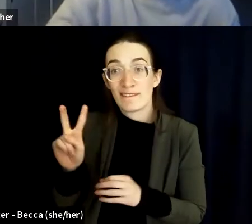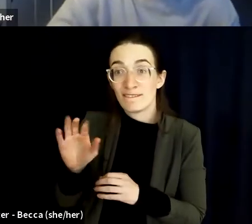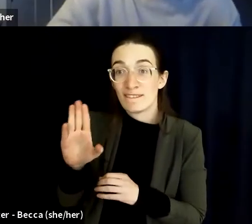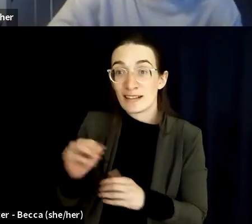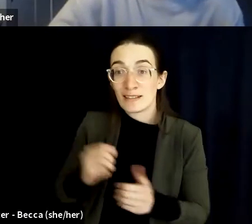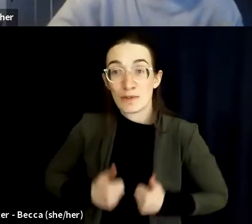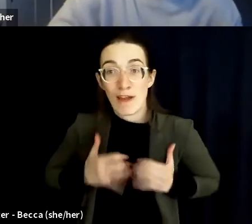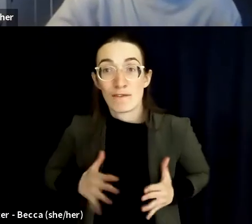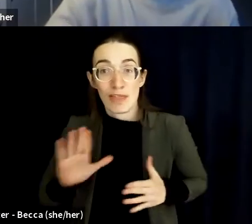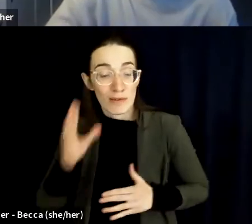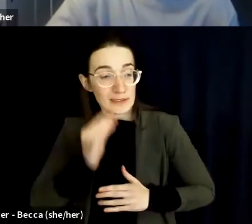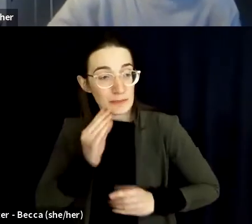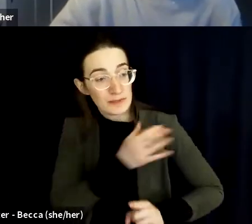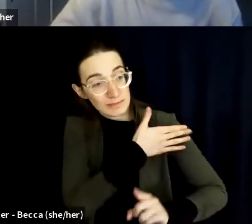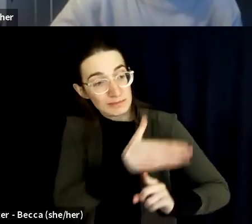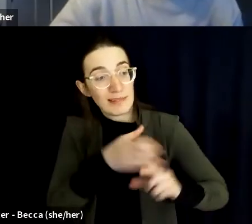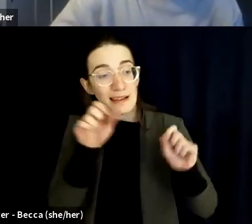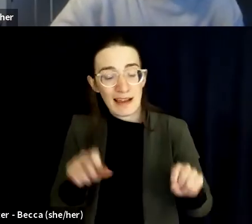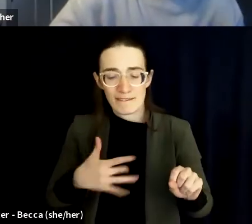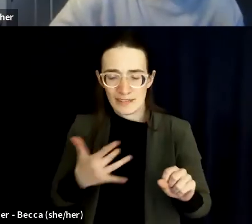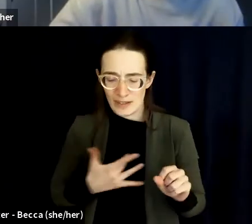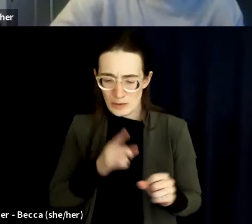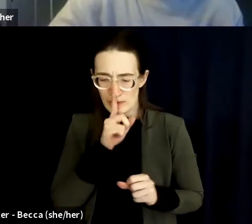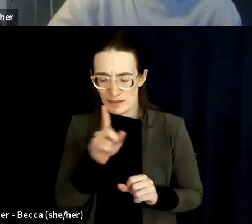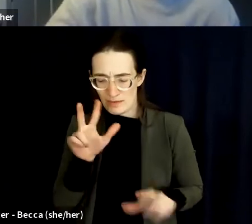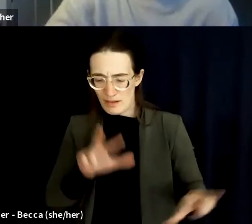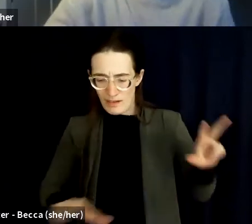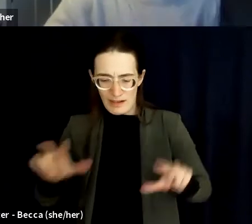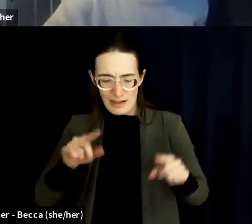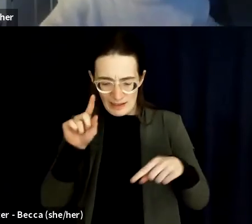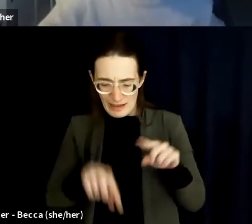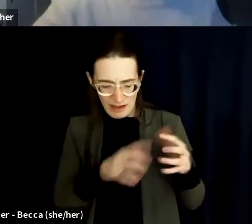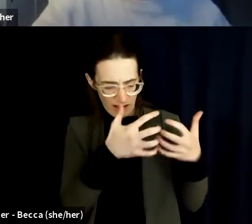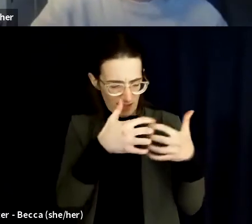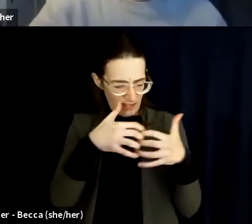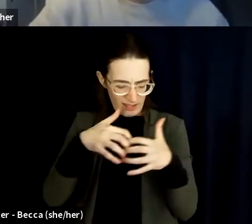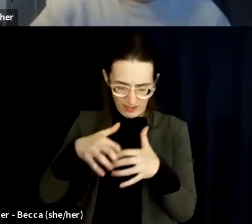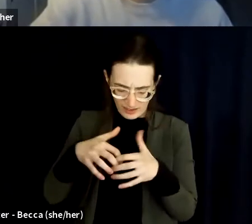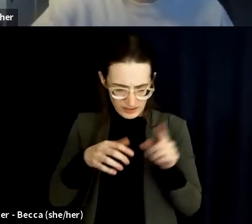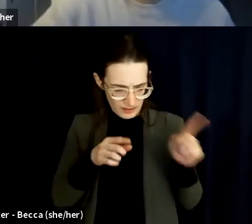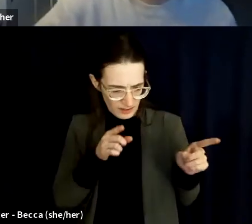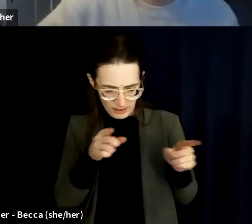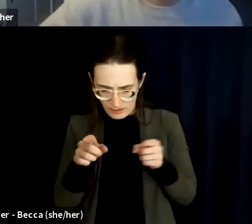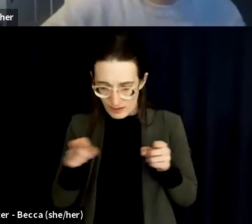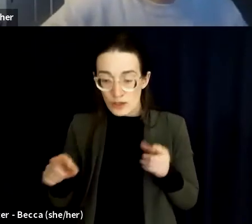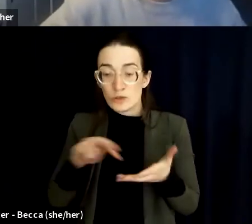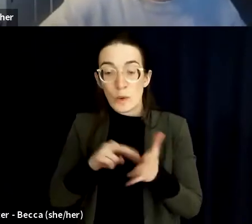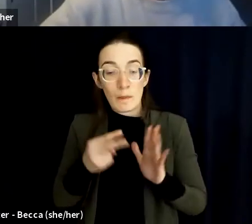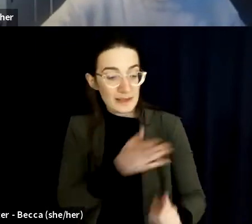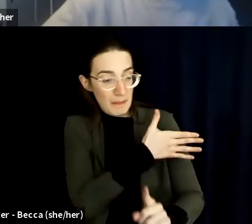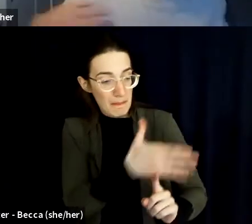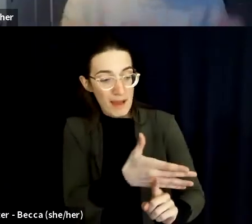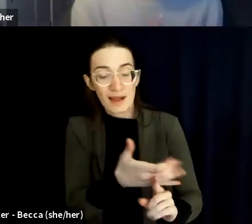and feel disjointed or fragmented in some way. And the ability to kind of integrate the past, present, and future can